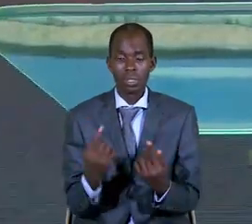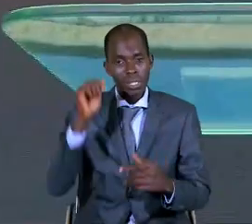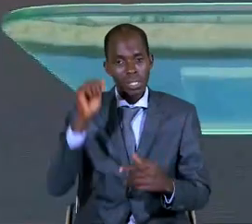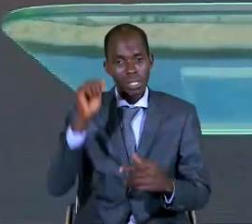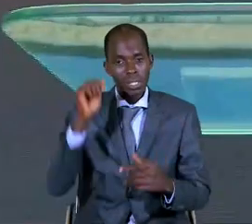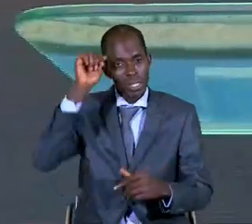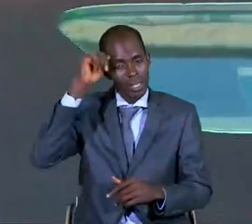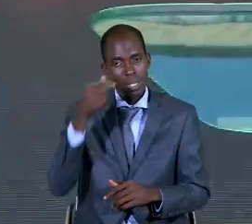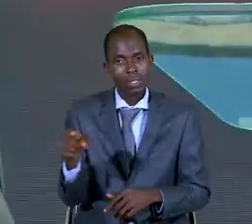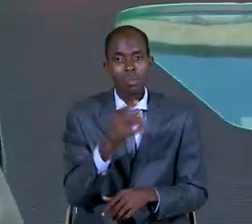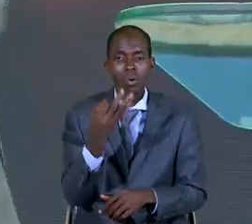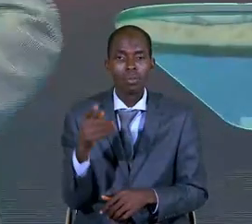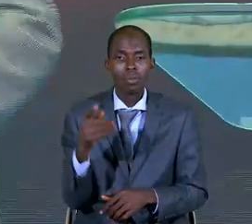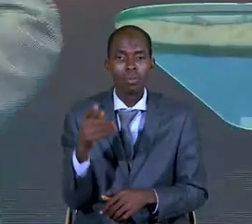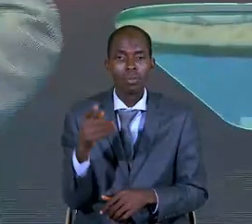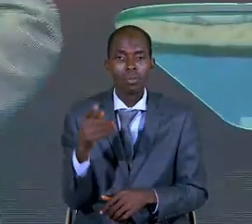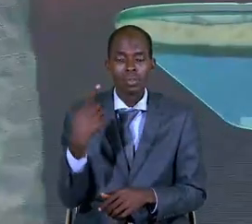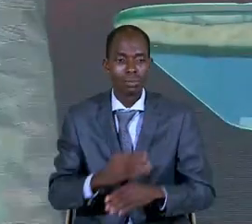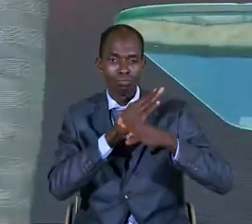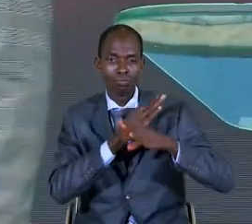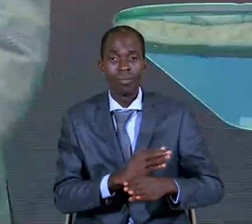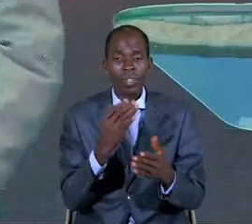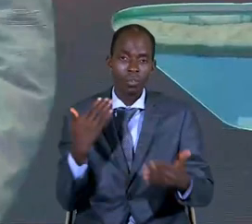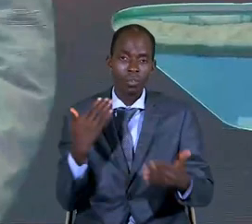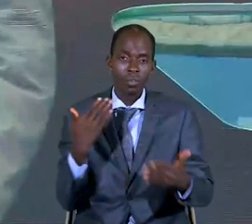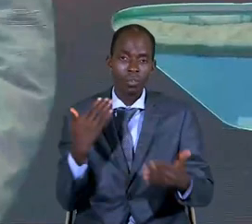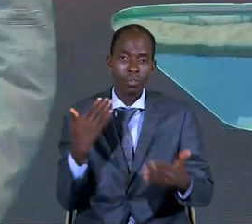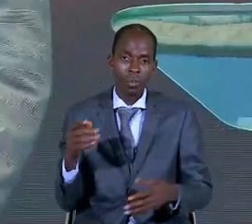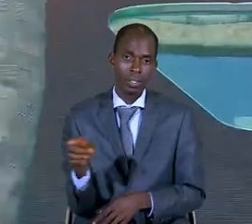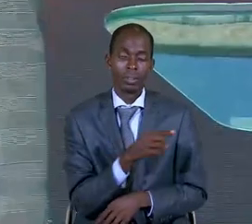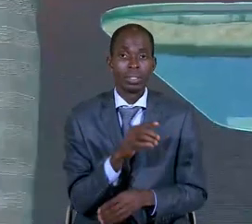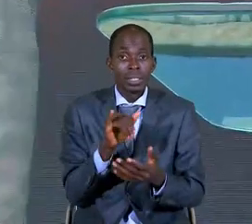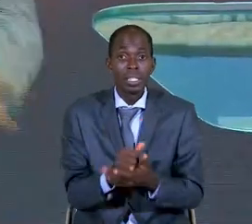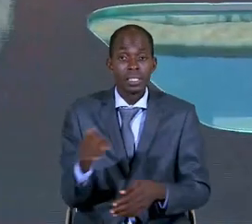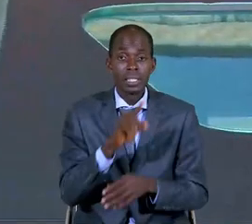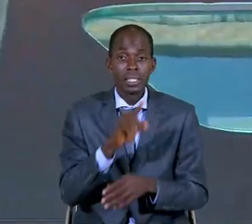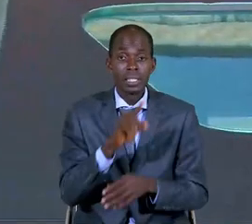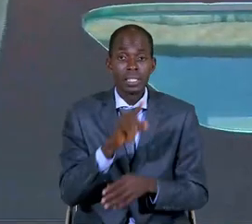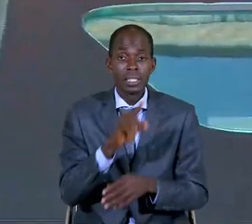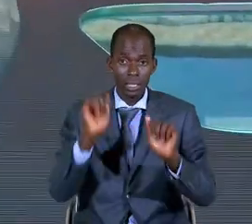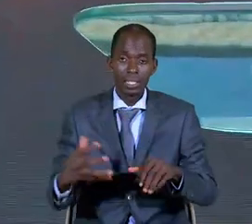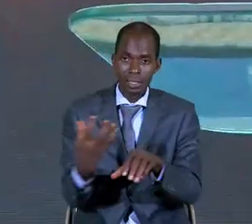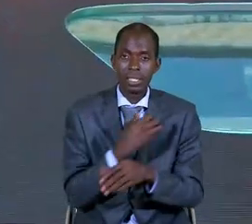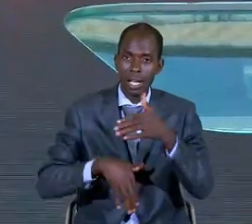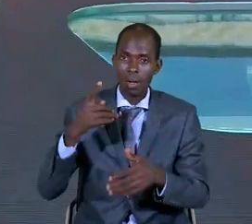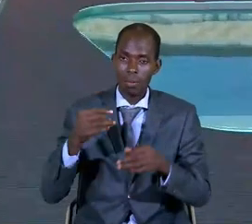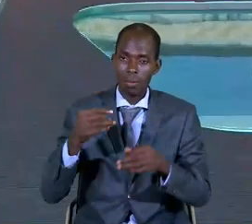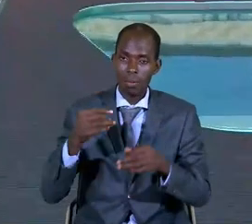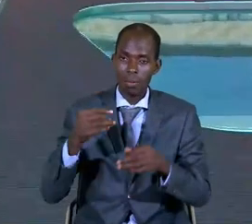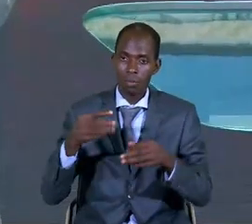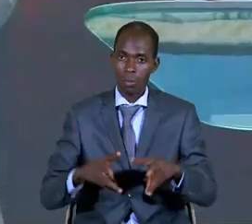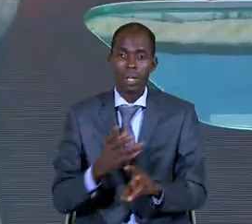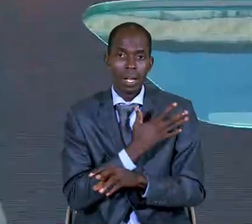remind them of the stumbling block before them, so that they can take that out of the way. And lo